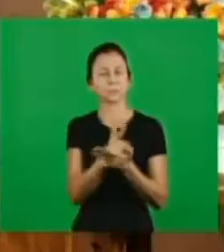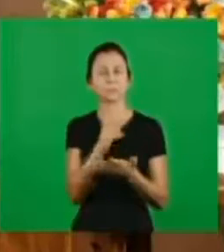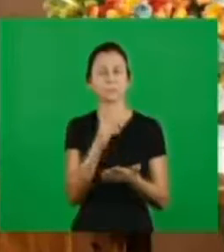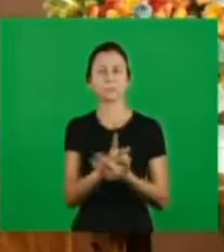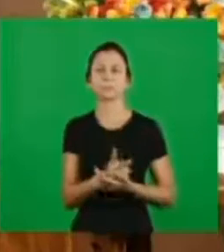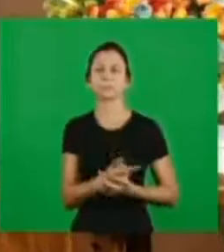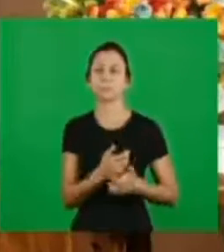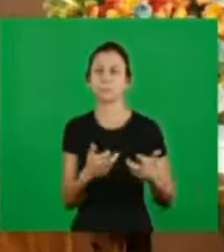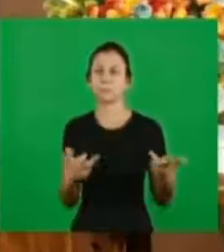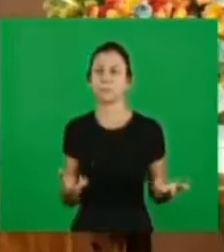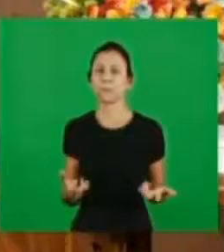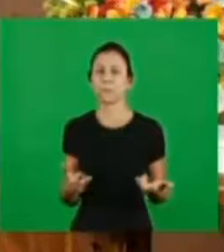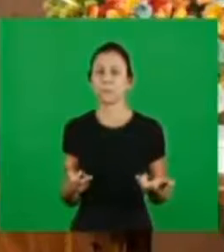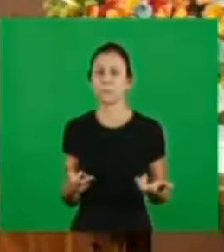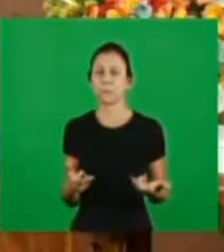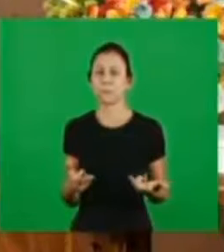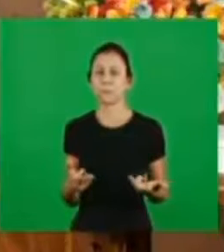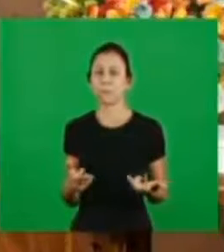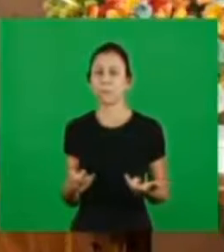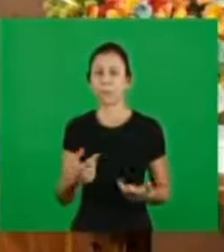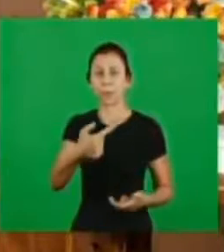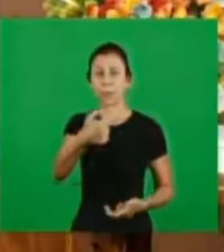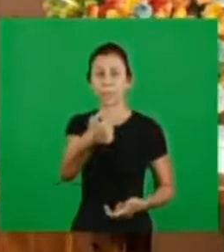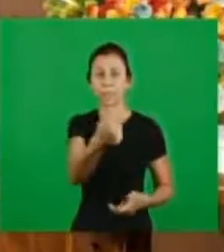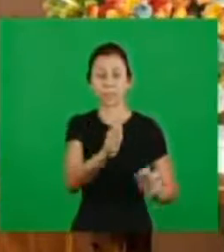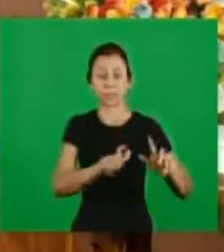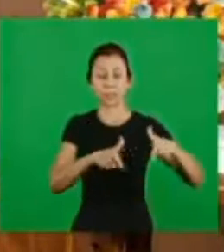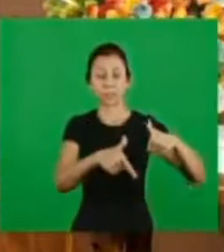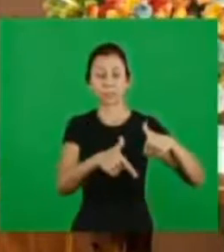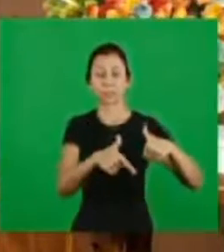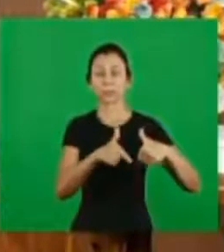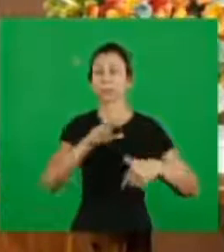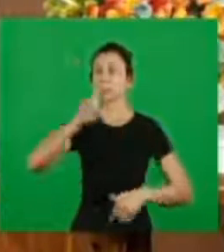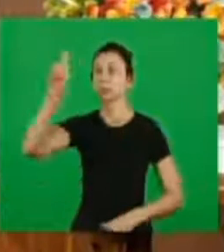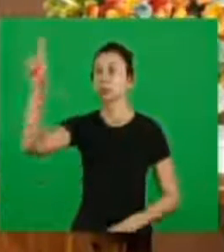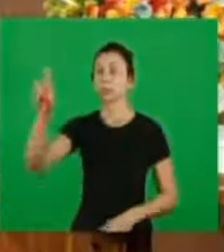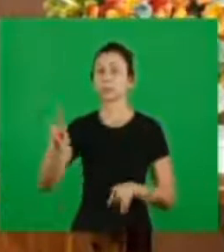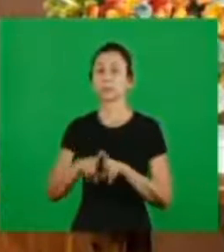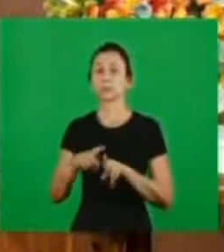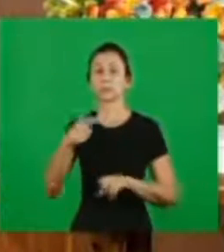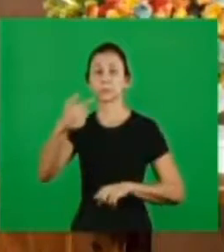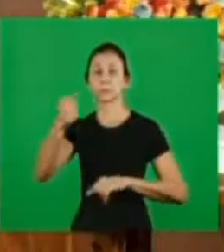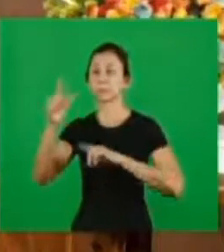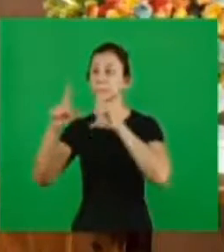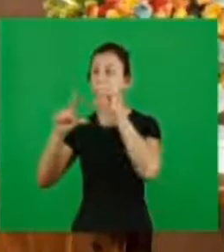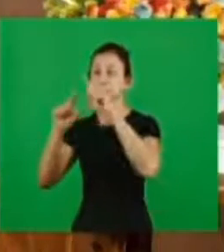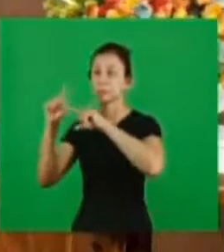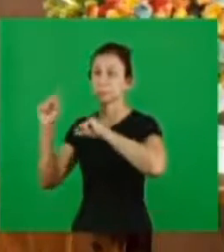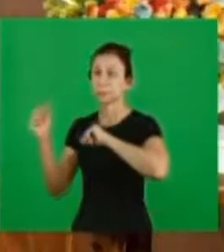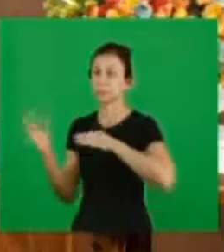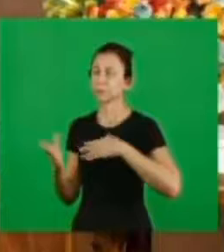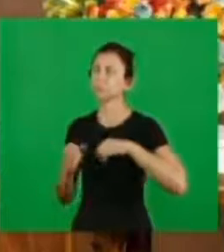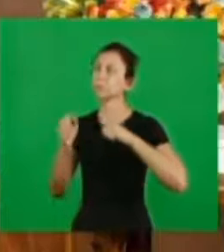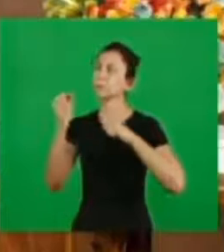What is the glorious title of the Lord Jesus? The one that has seven spirits of the Lord and seven stars. So it says here,